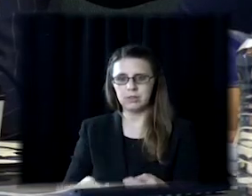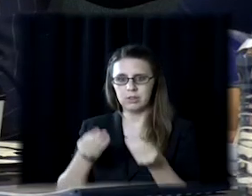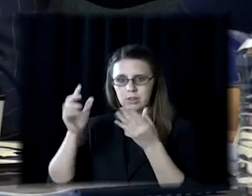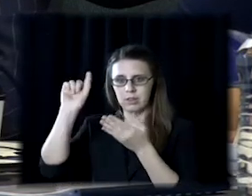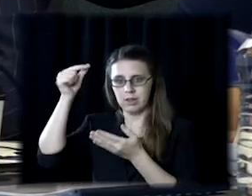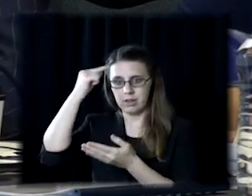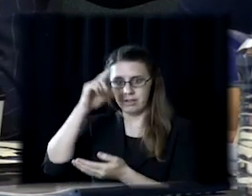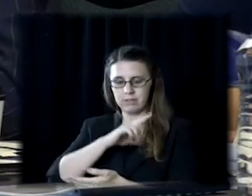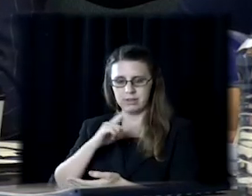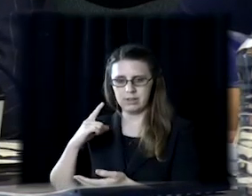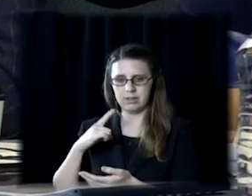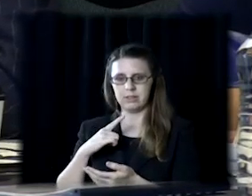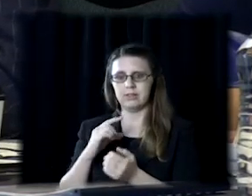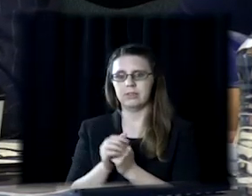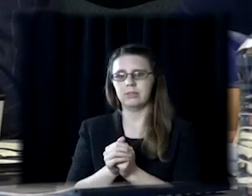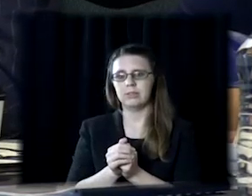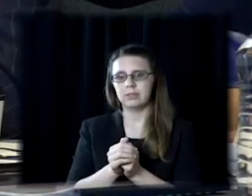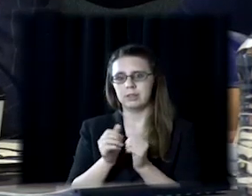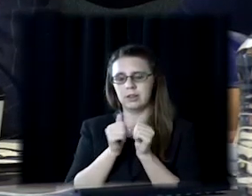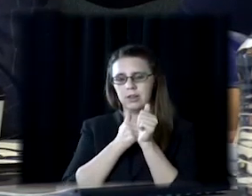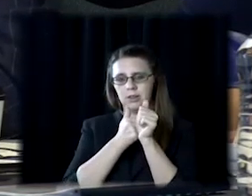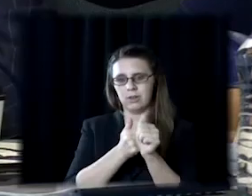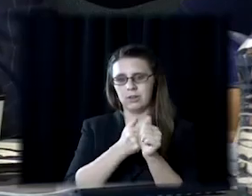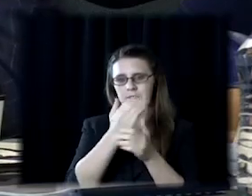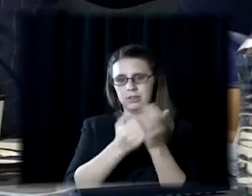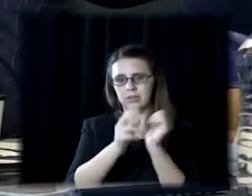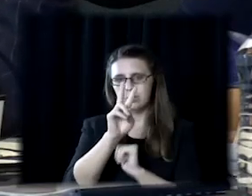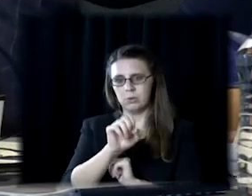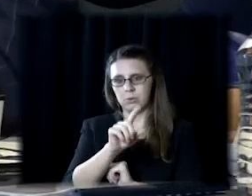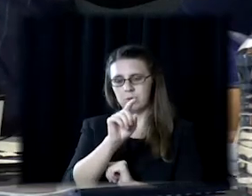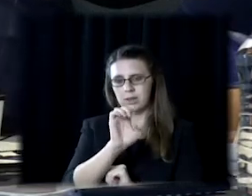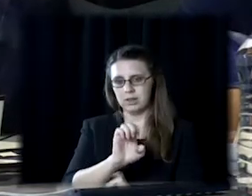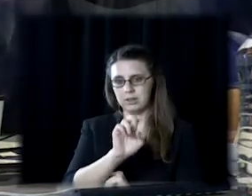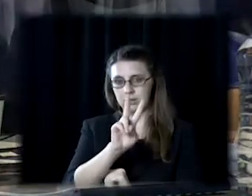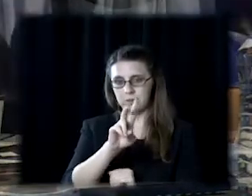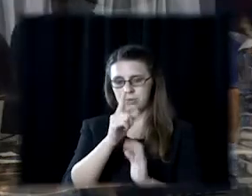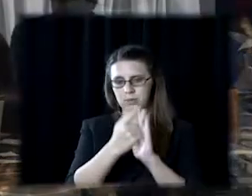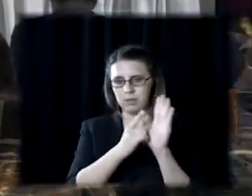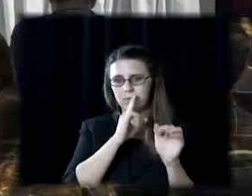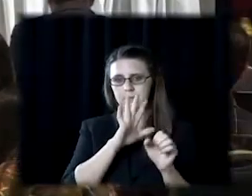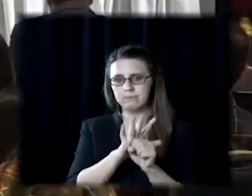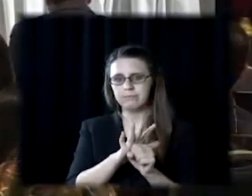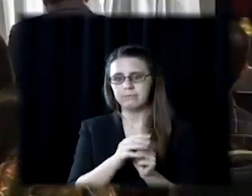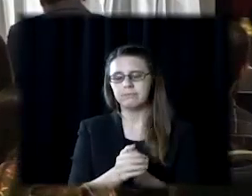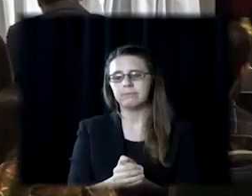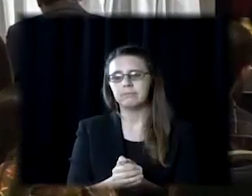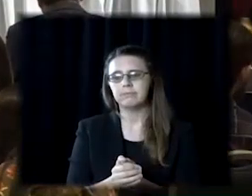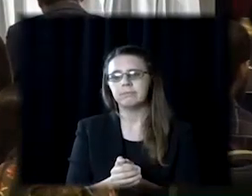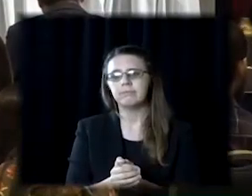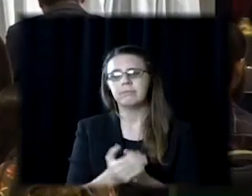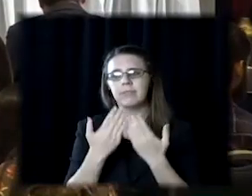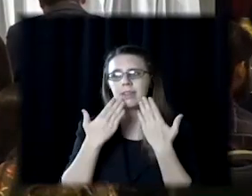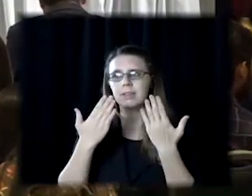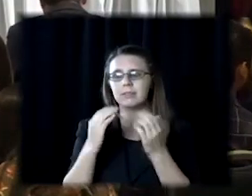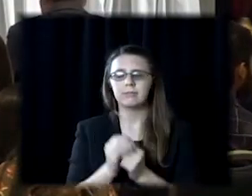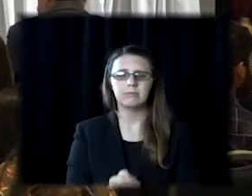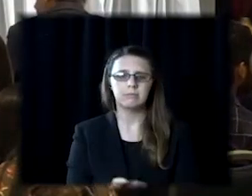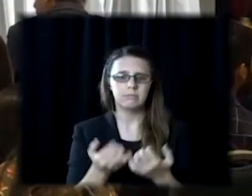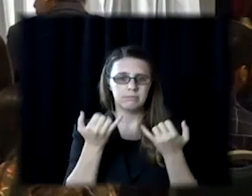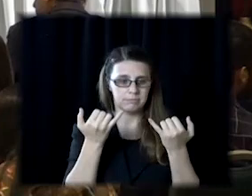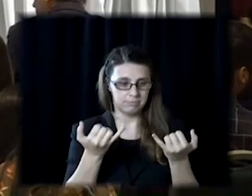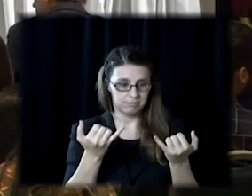pursuant to Section 201(e)(2) of PROMESA. Thank you. Mr. Chairman, I will move that